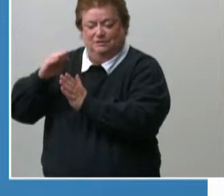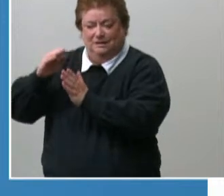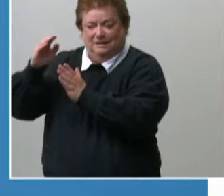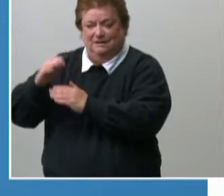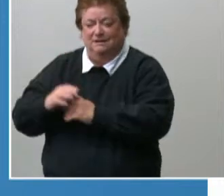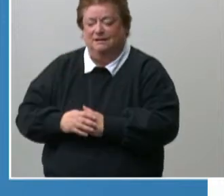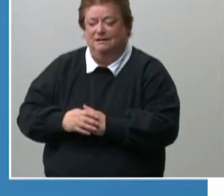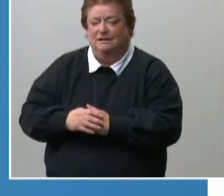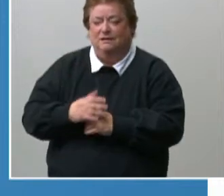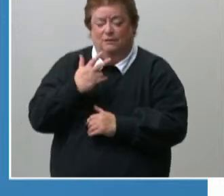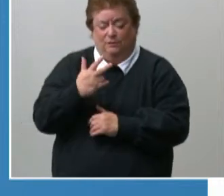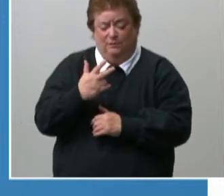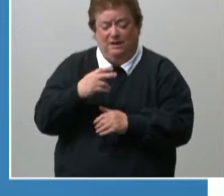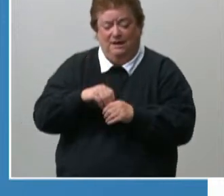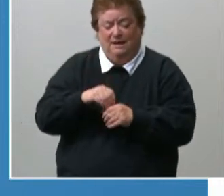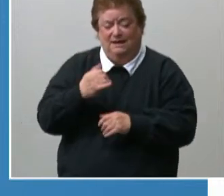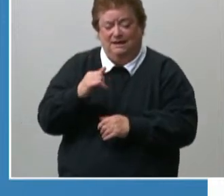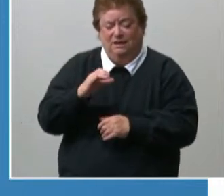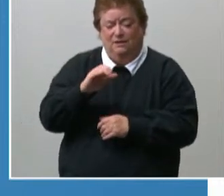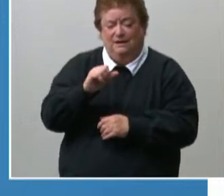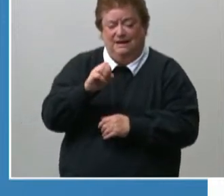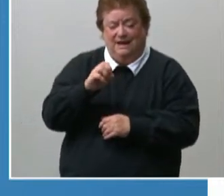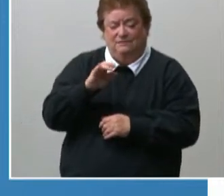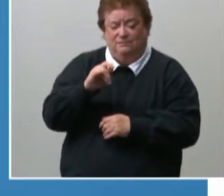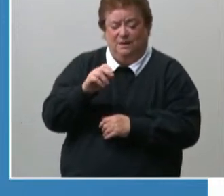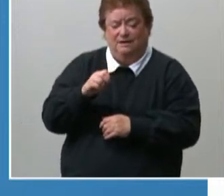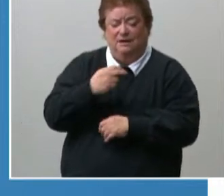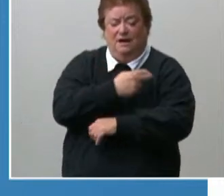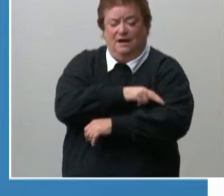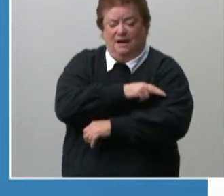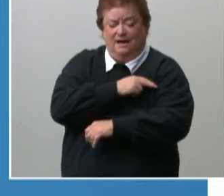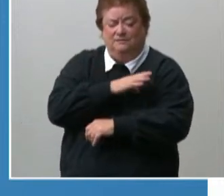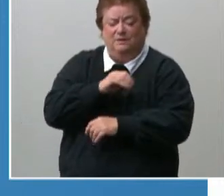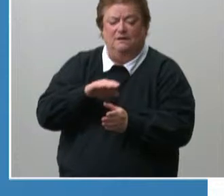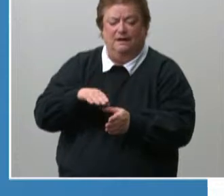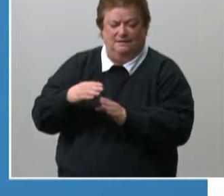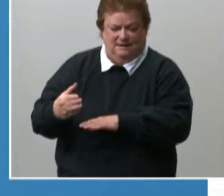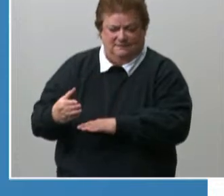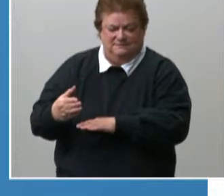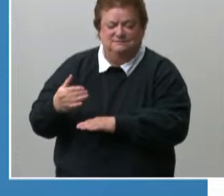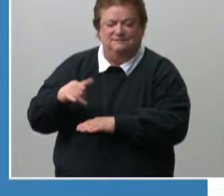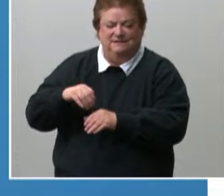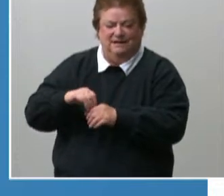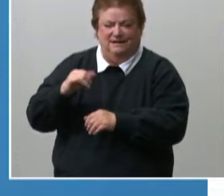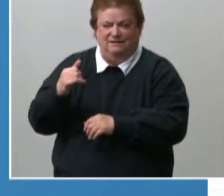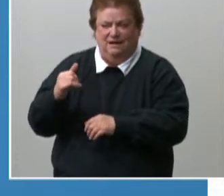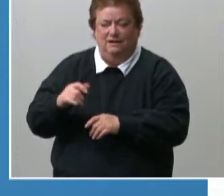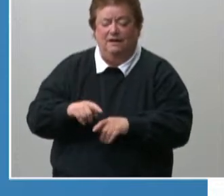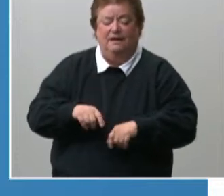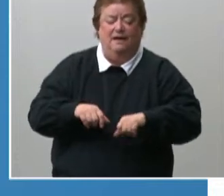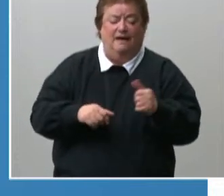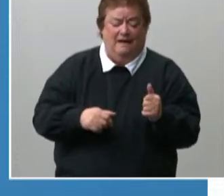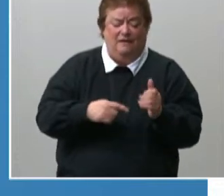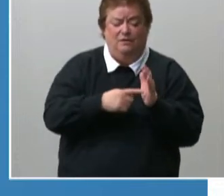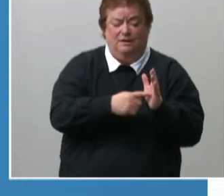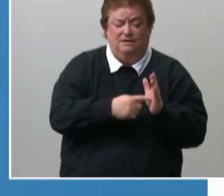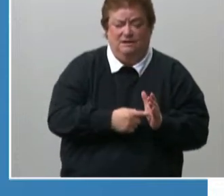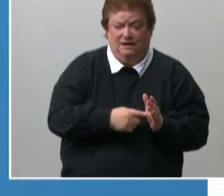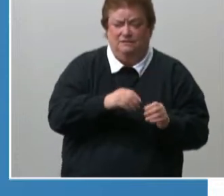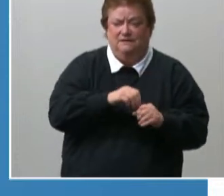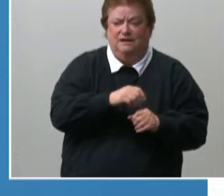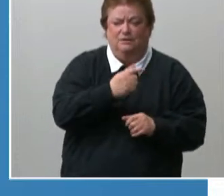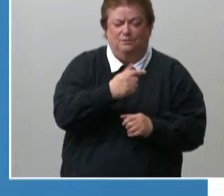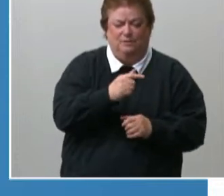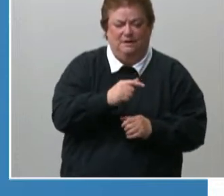3 indicators are in yellow: case rate, hospitalization, and deaths. while the other key indicators are in